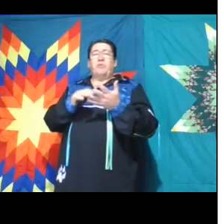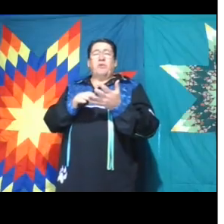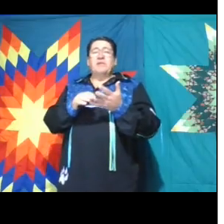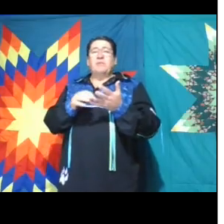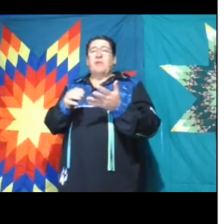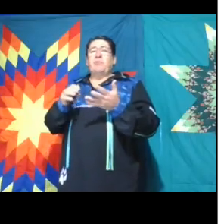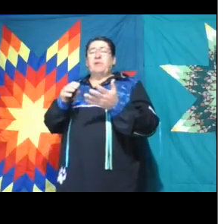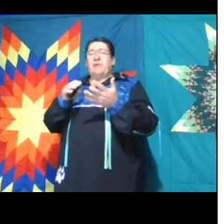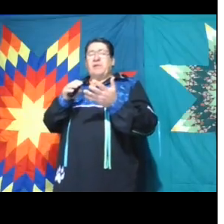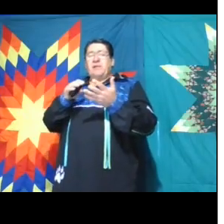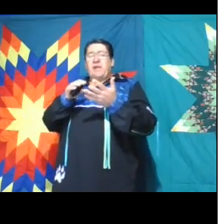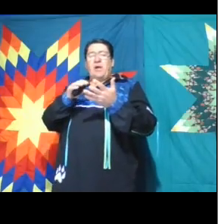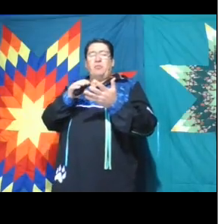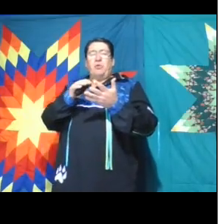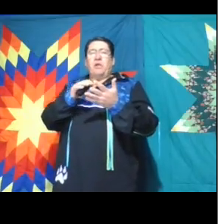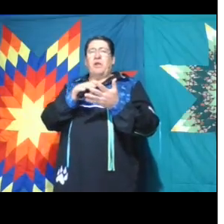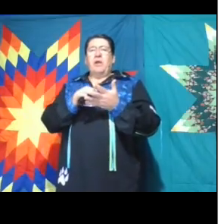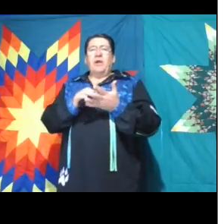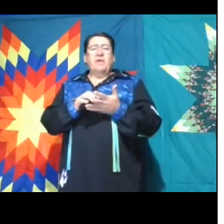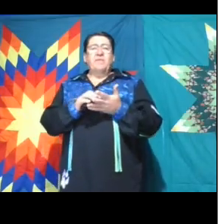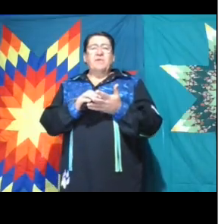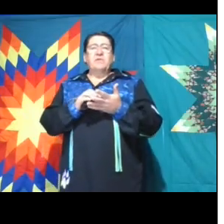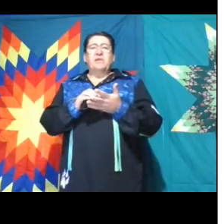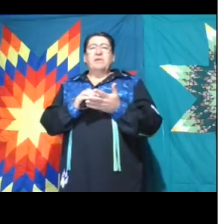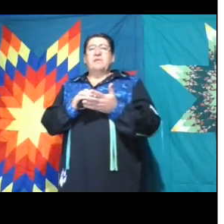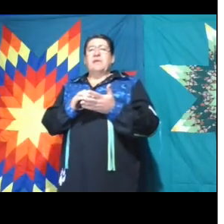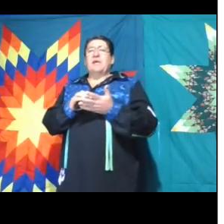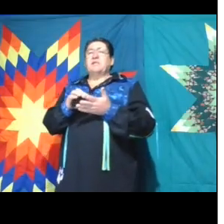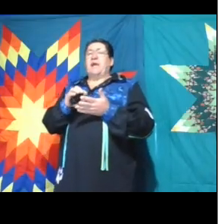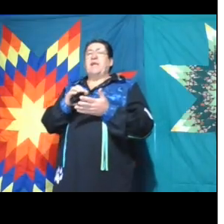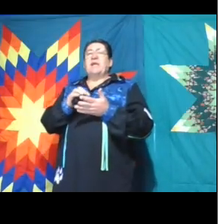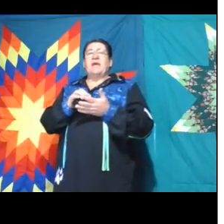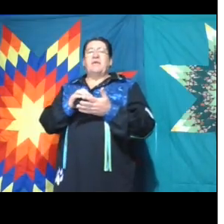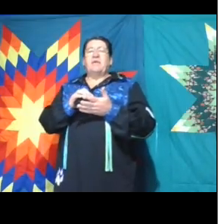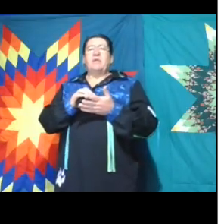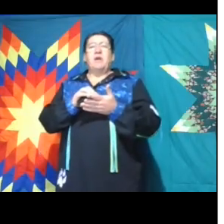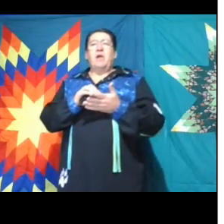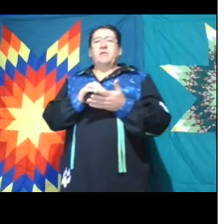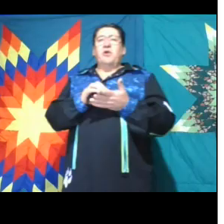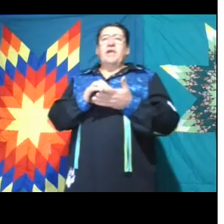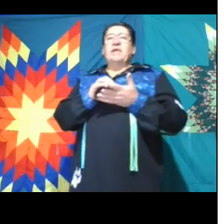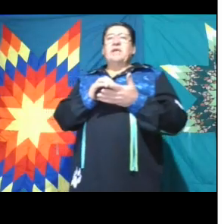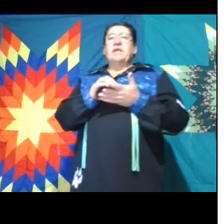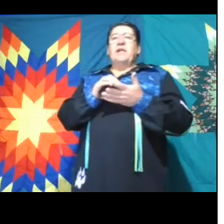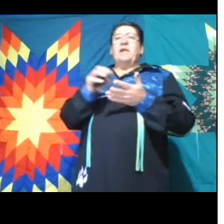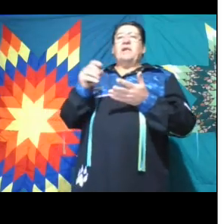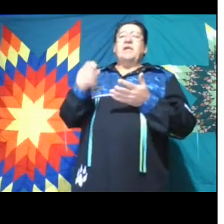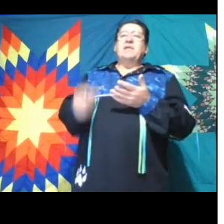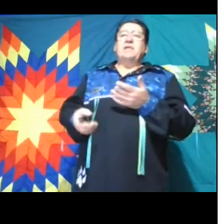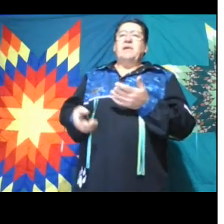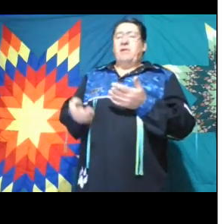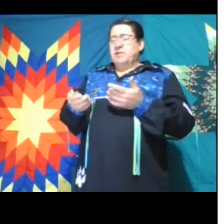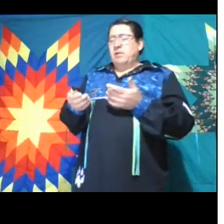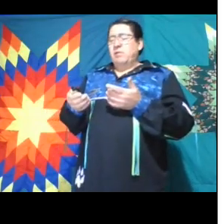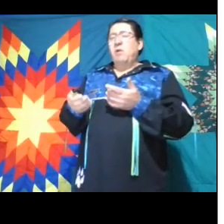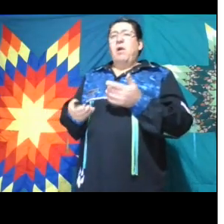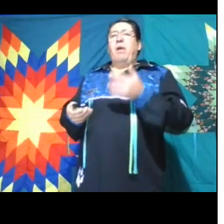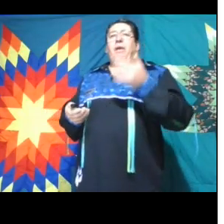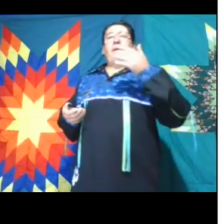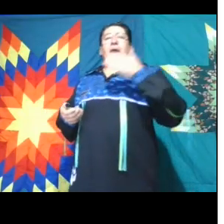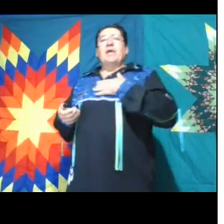to help with resume building, to help with interview skill sets, any other training necessary.